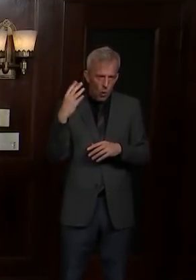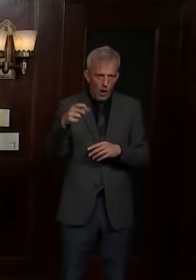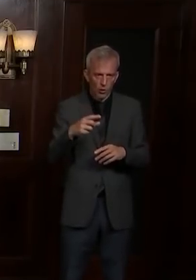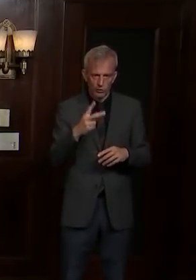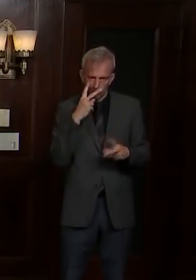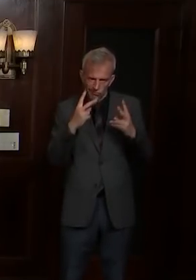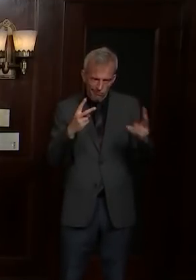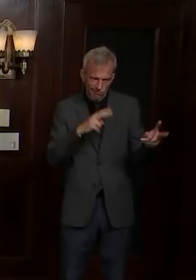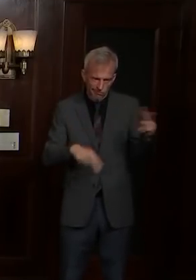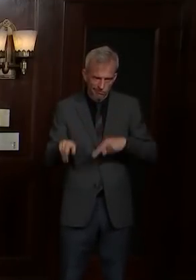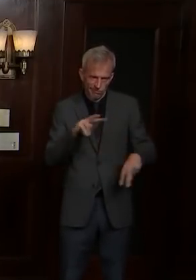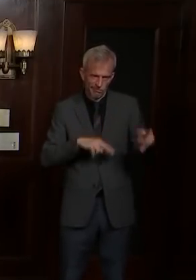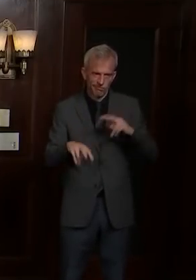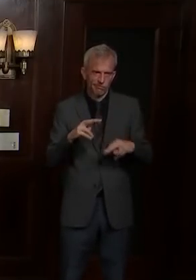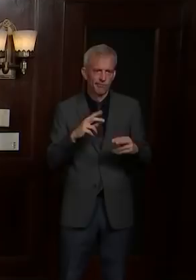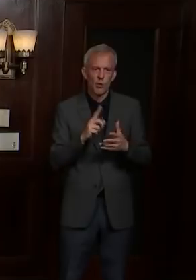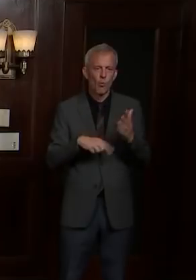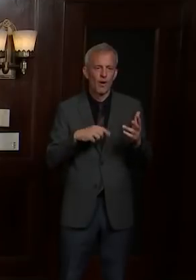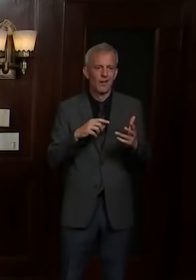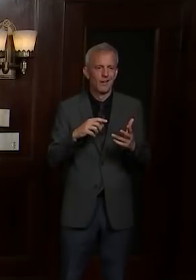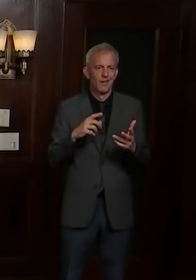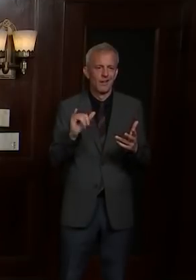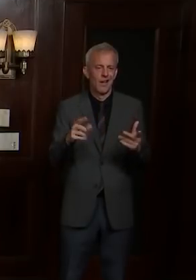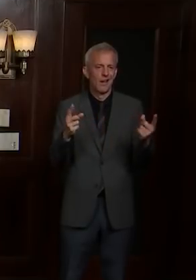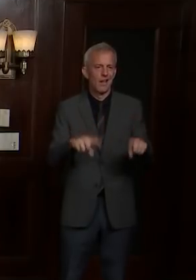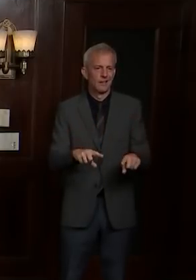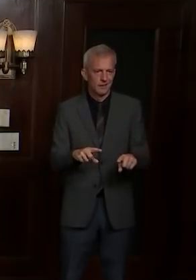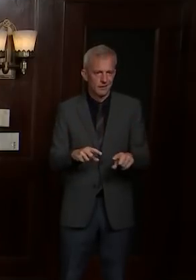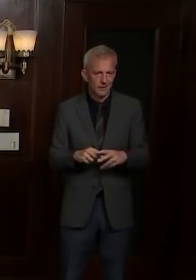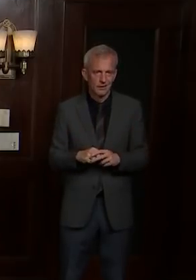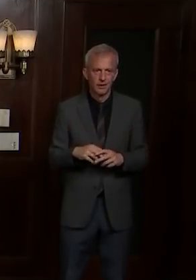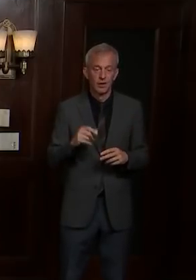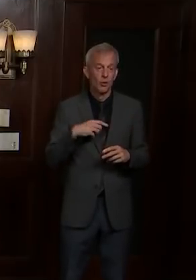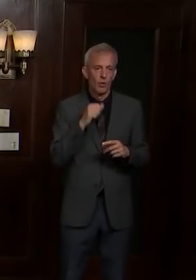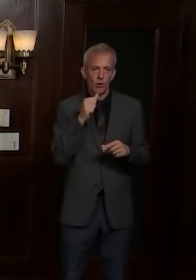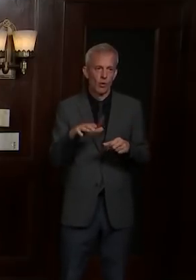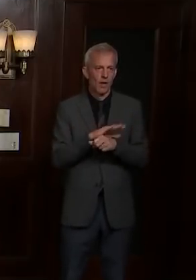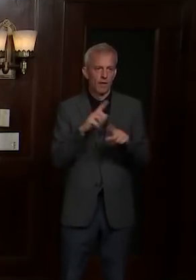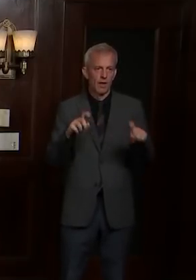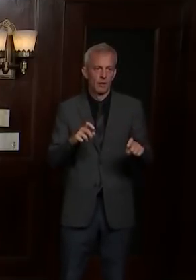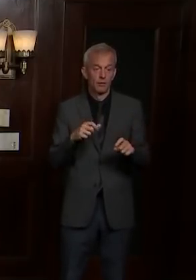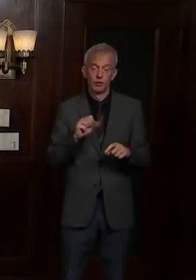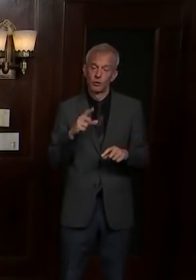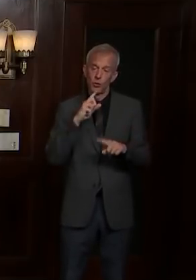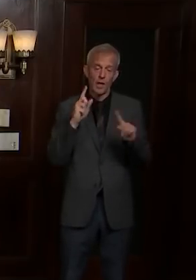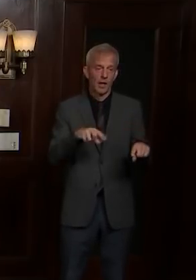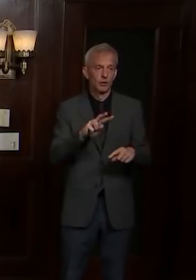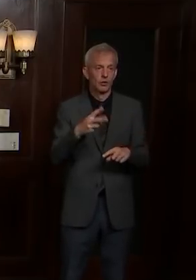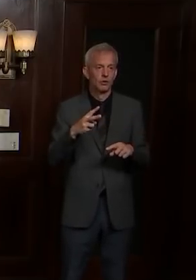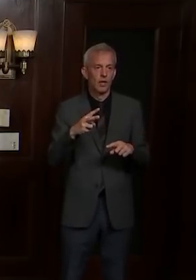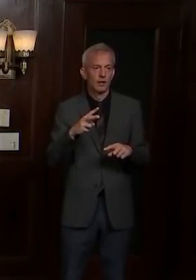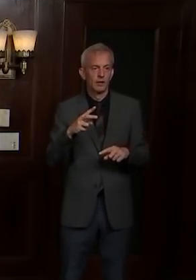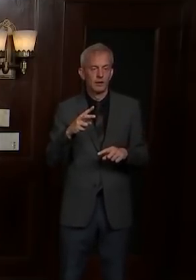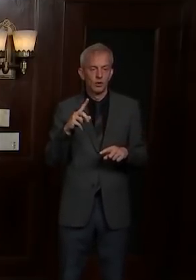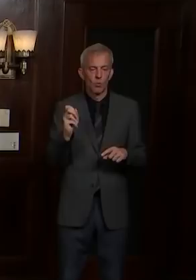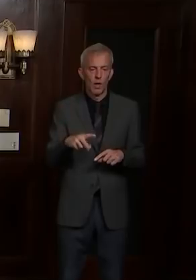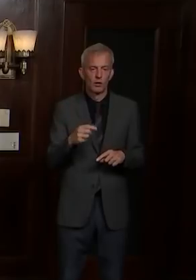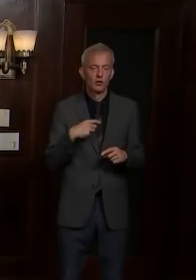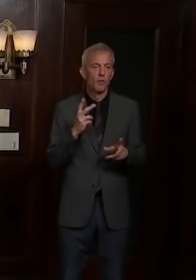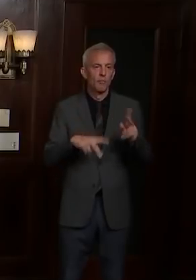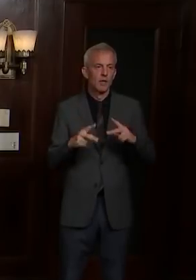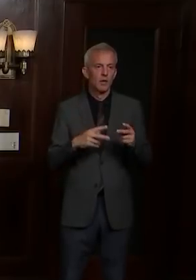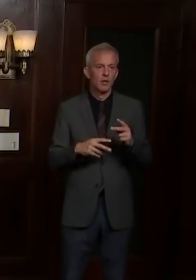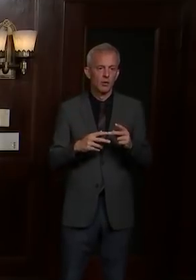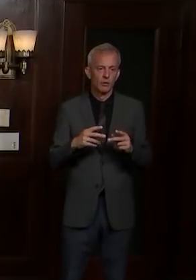is. Of course, we don't have enough tests as it is, so to answer your second question, it still is folks with symptoms who are the most vulnerable, or folks